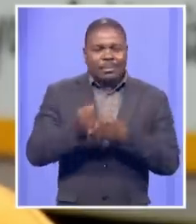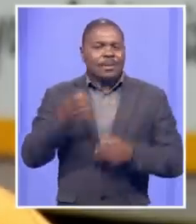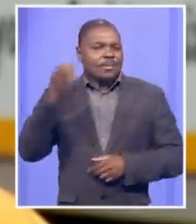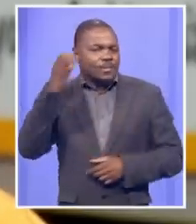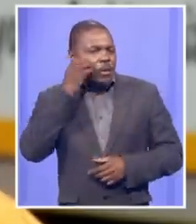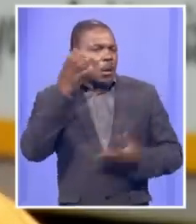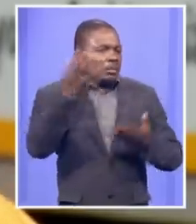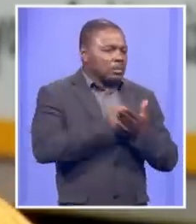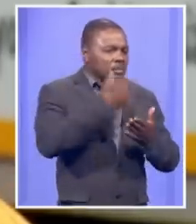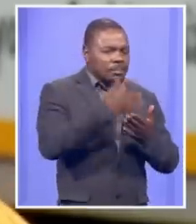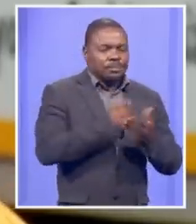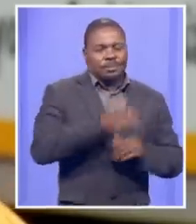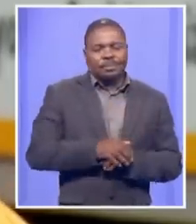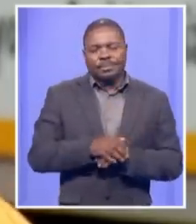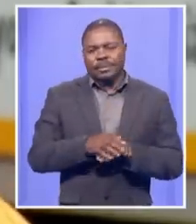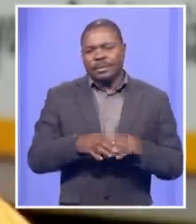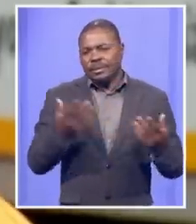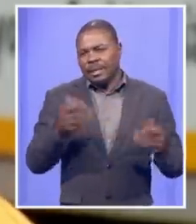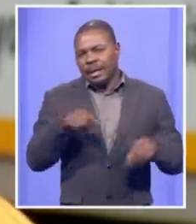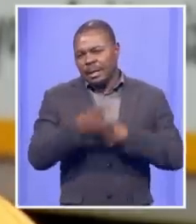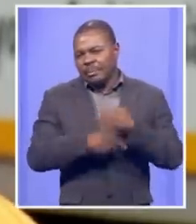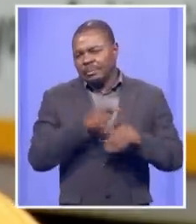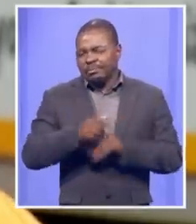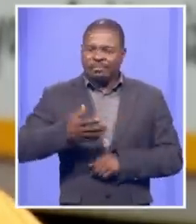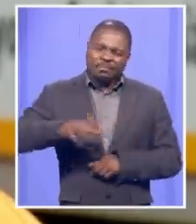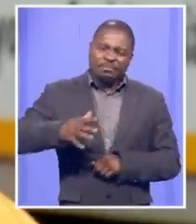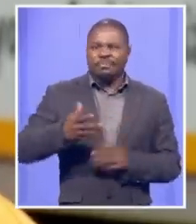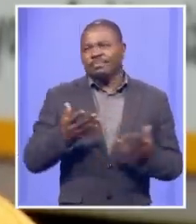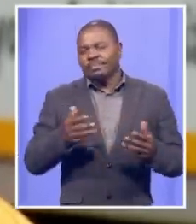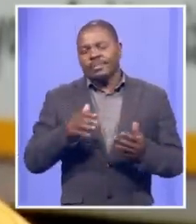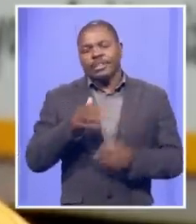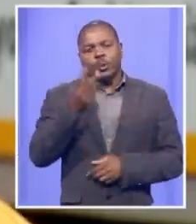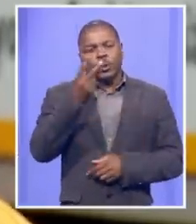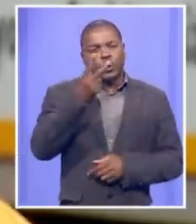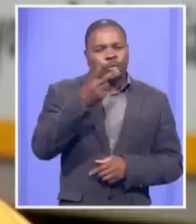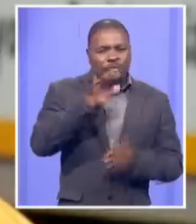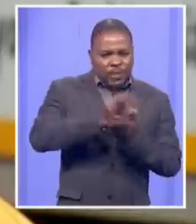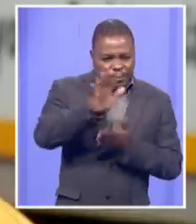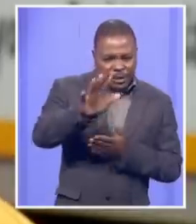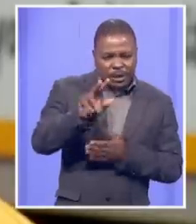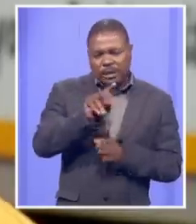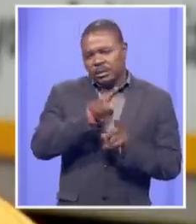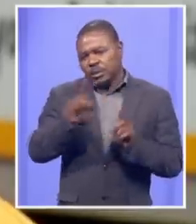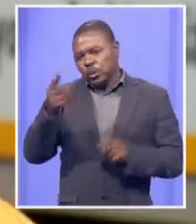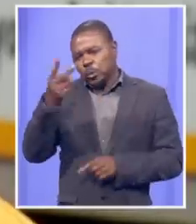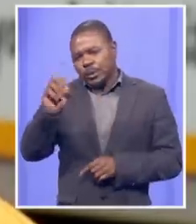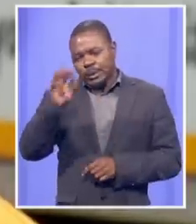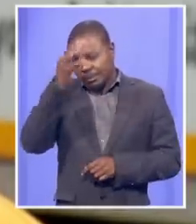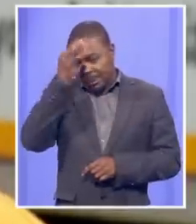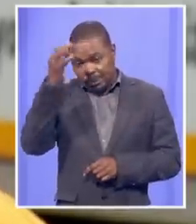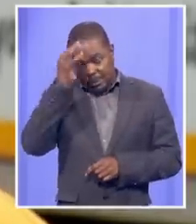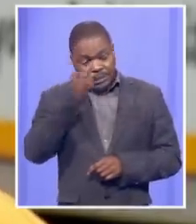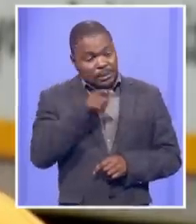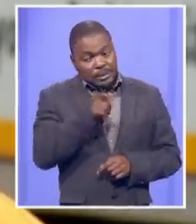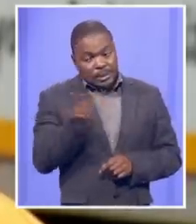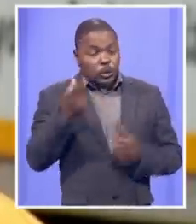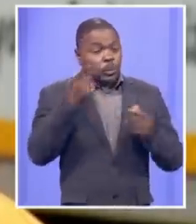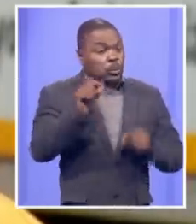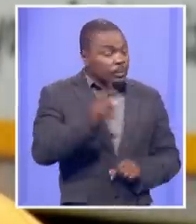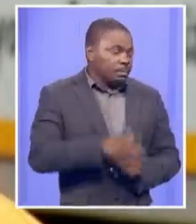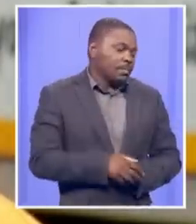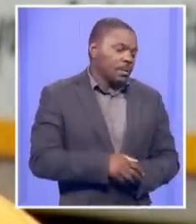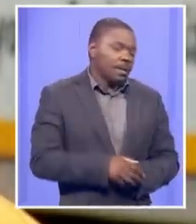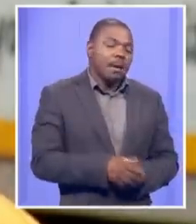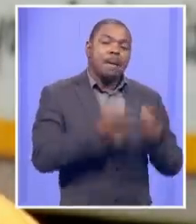So it takes a while, something like about 15 to 20 minutes whilst they were taking what people's money.